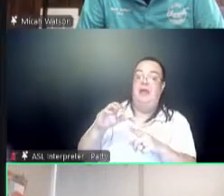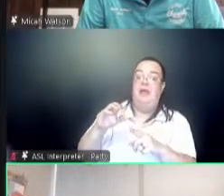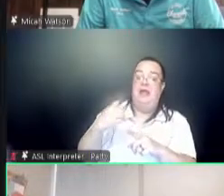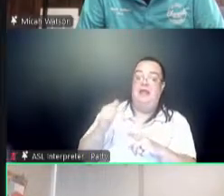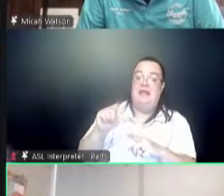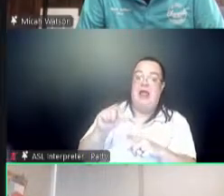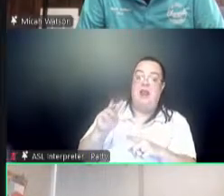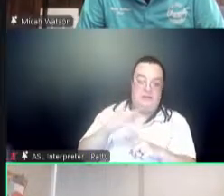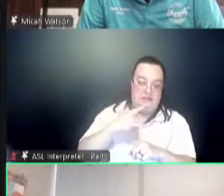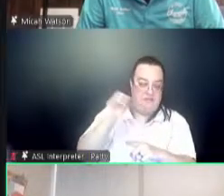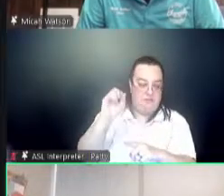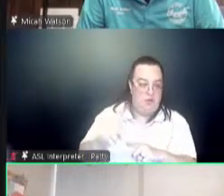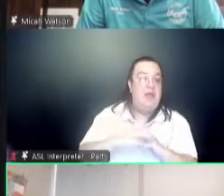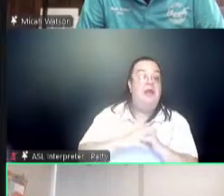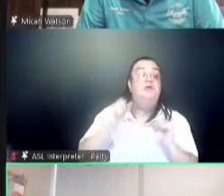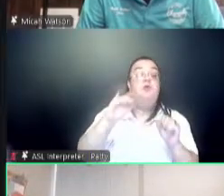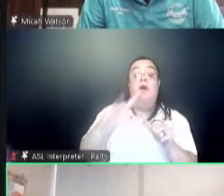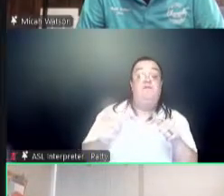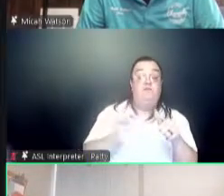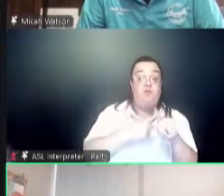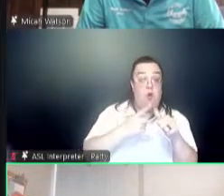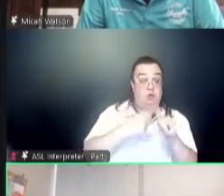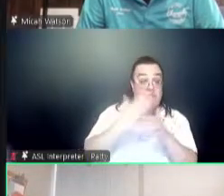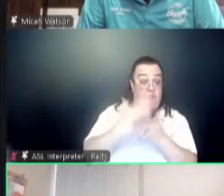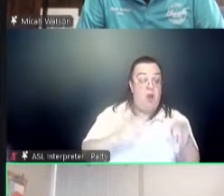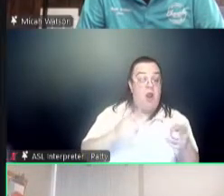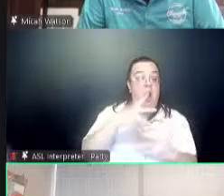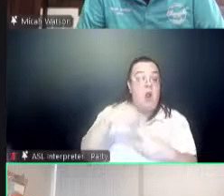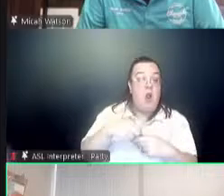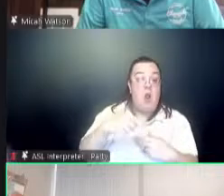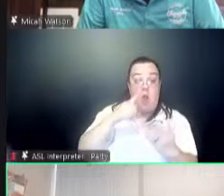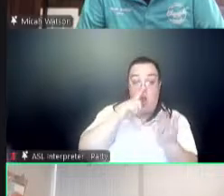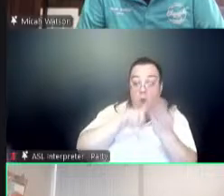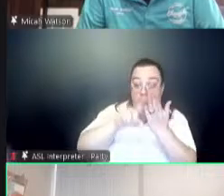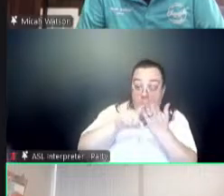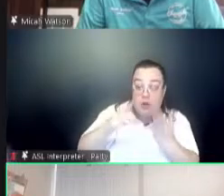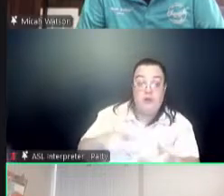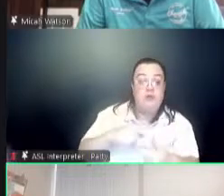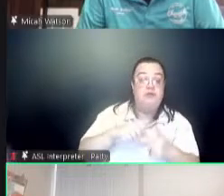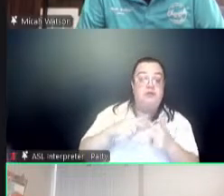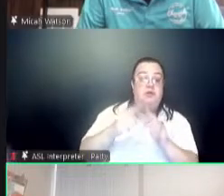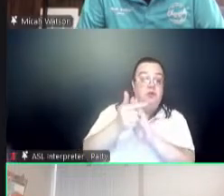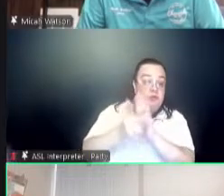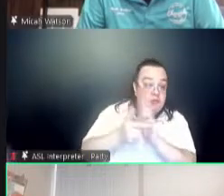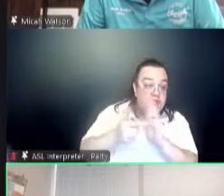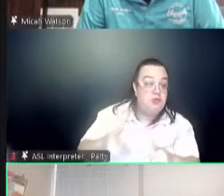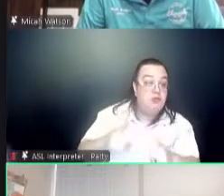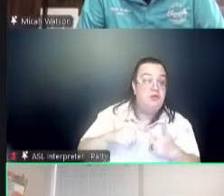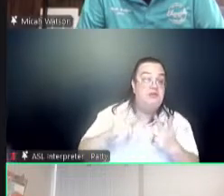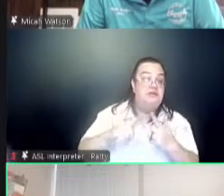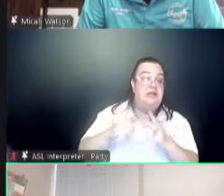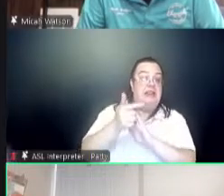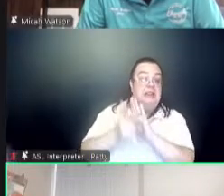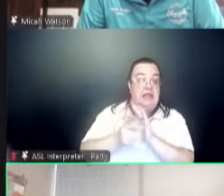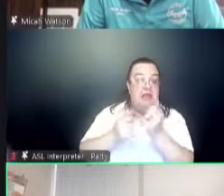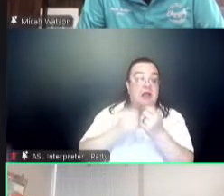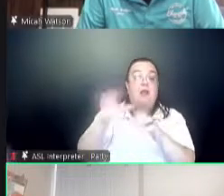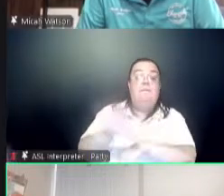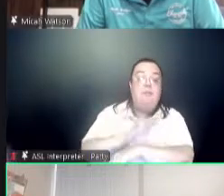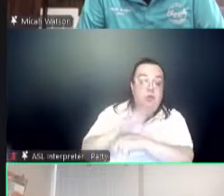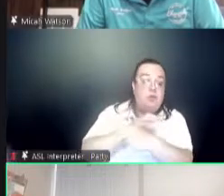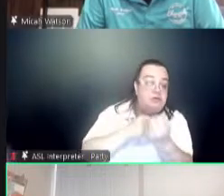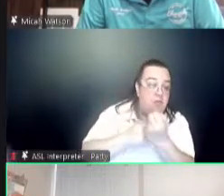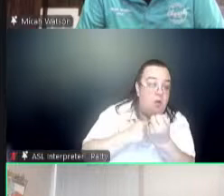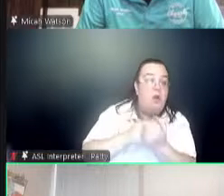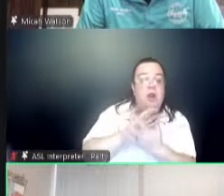So this first section, it includes the auditors, the attorneys, computer support, the engineers, and HR